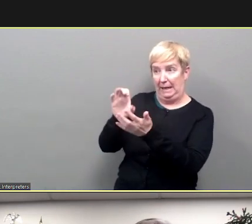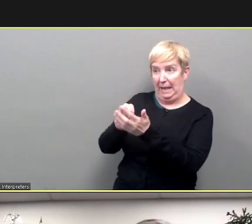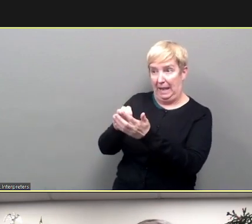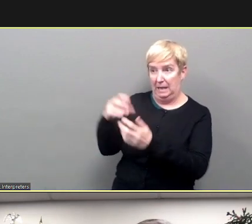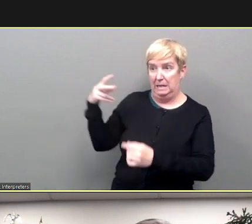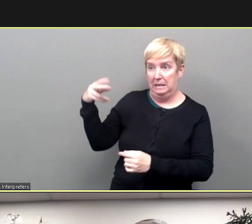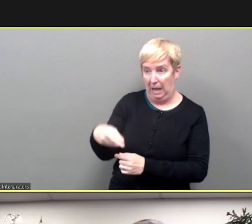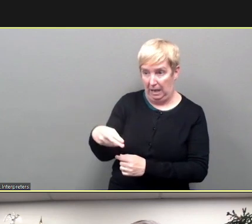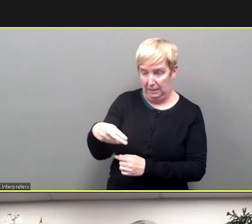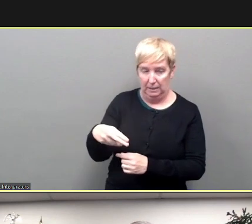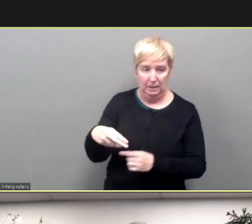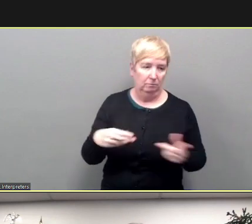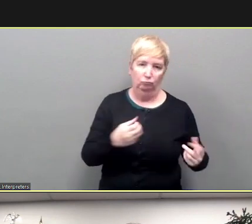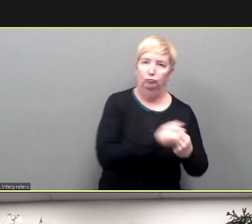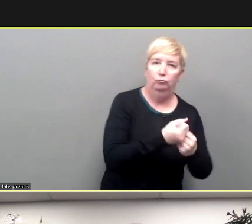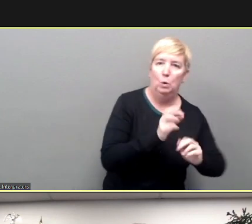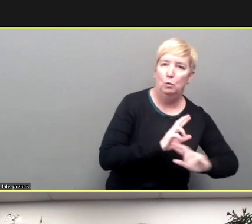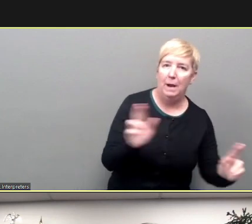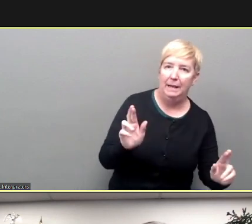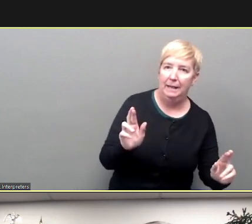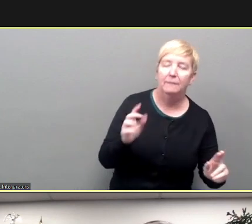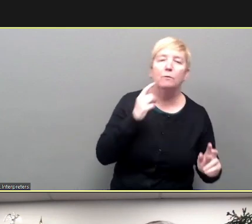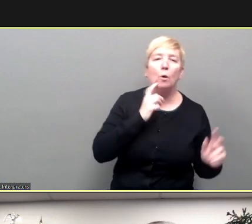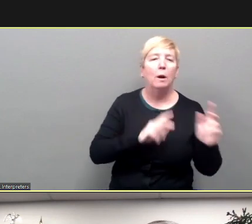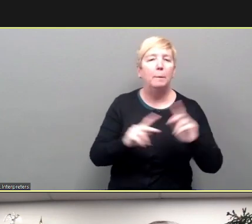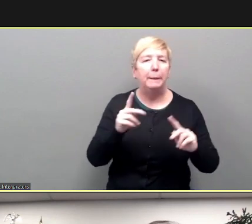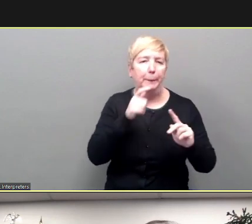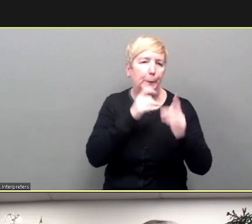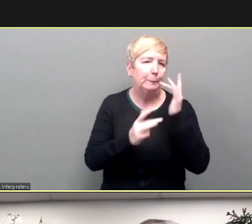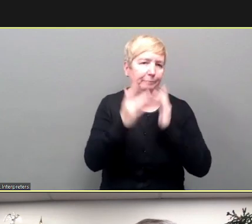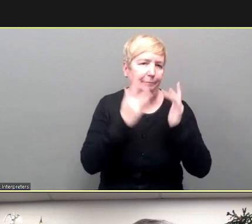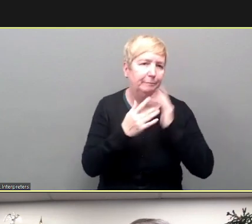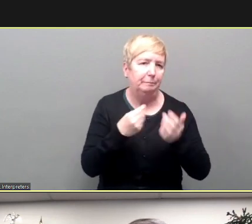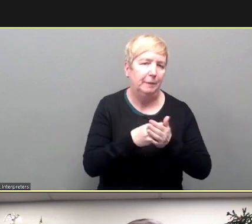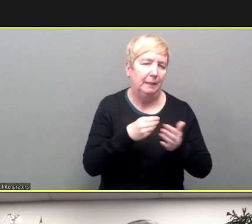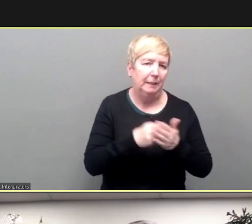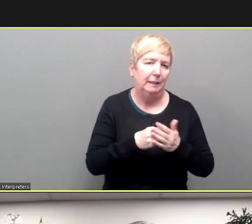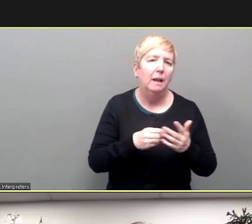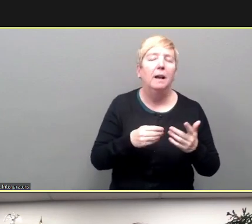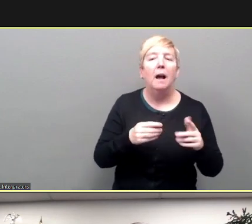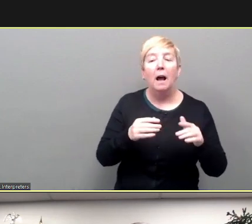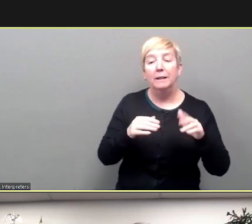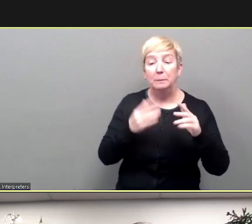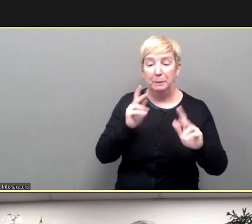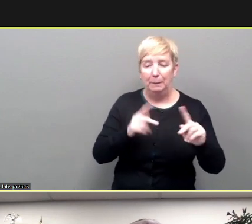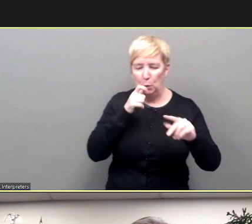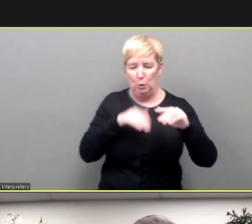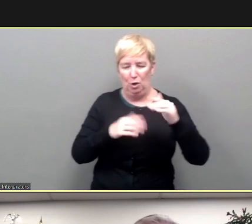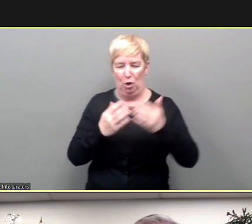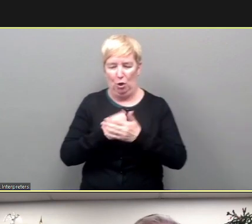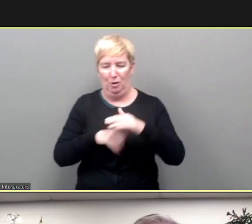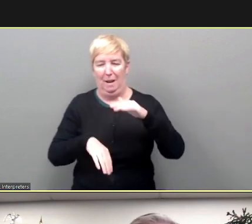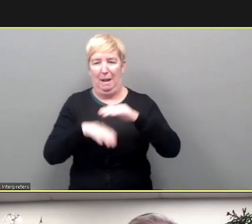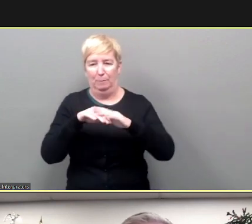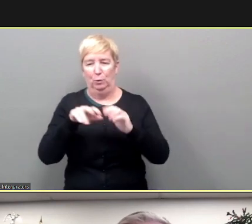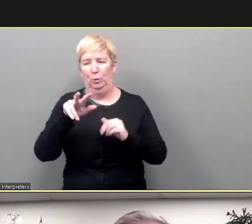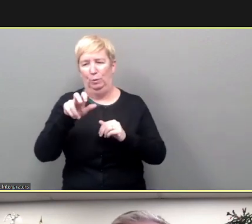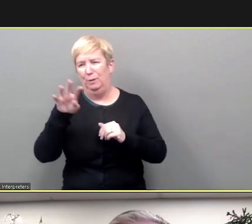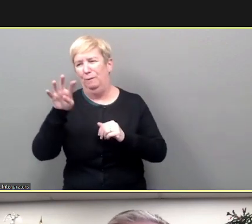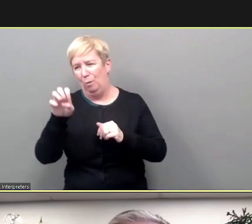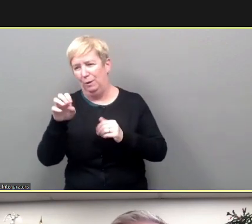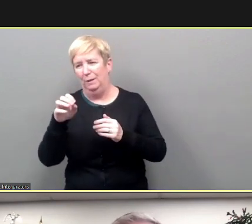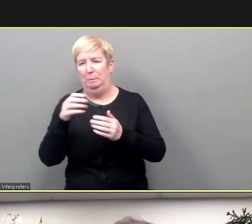premium support and assistance to people with lower incomes up to 300 to 400% of the federal poverty limit. I don't have that